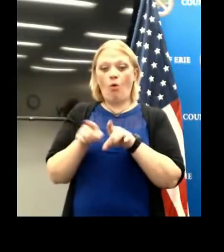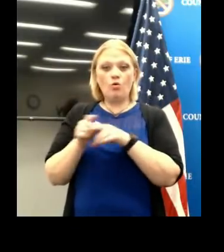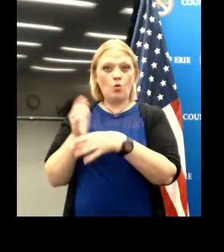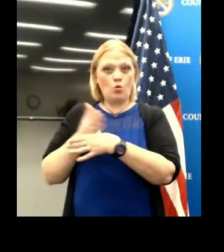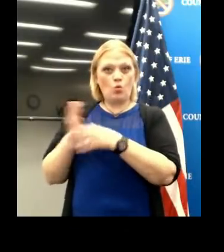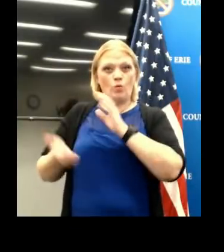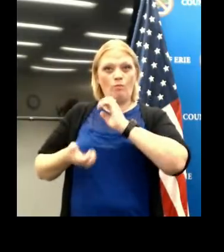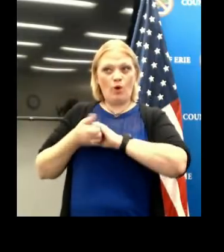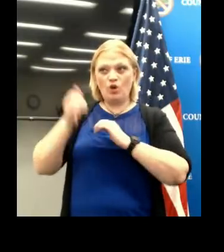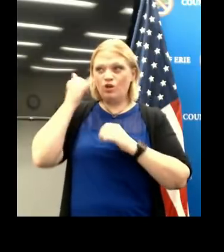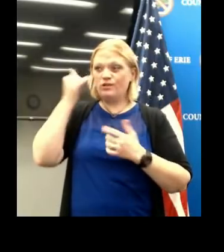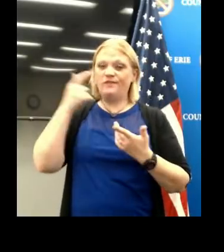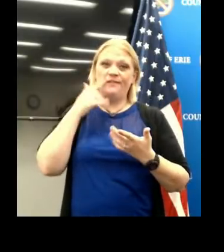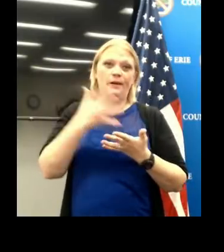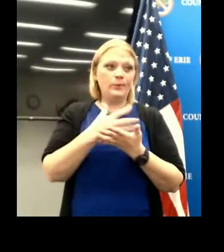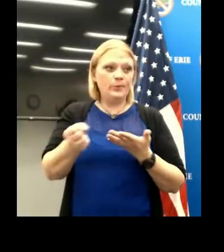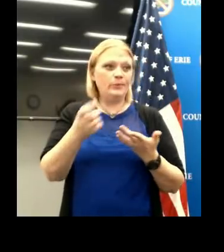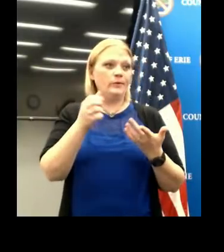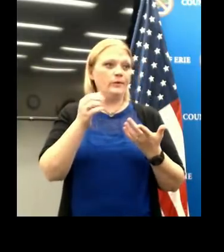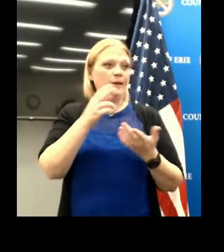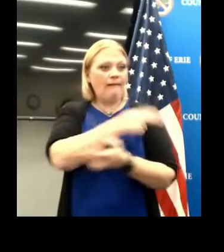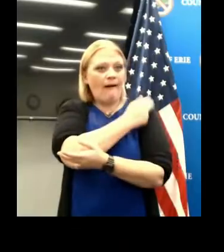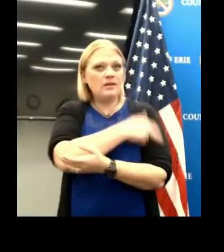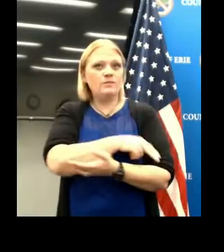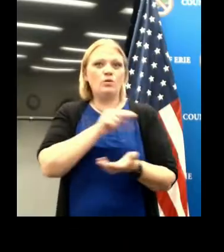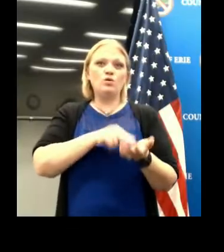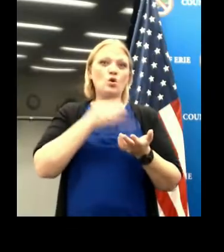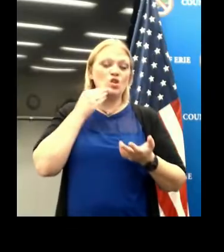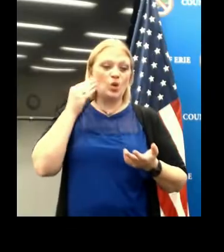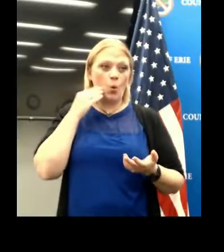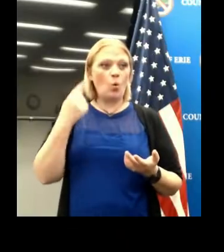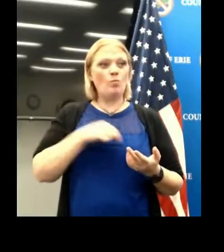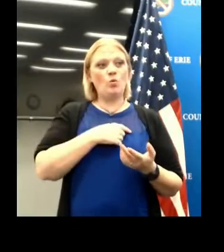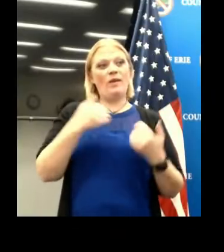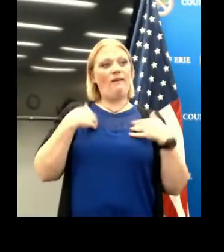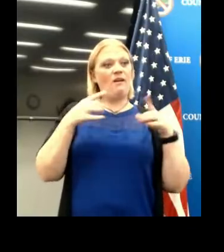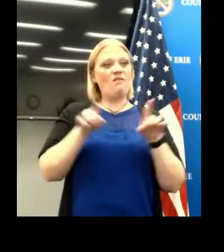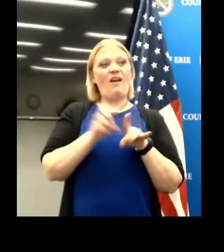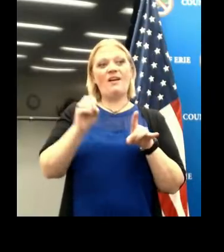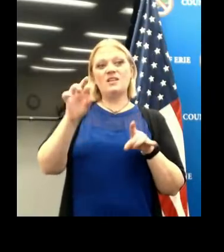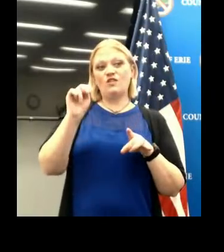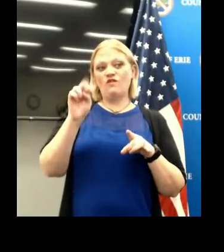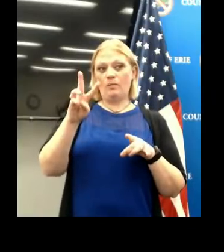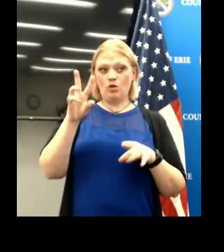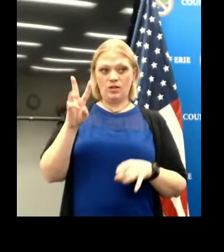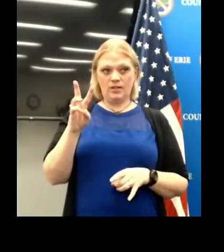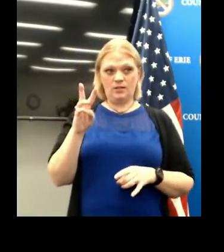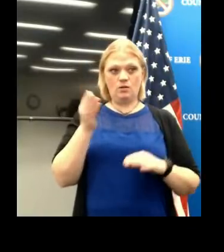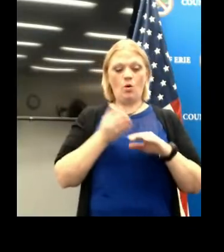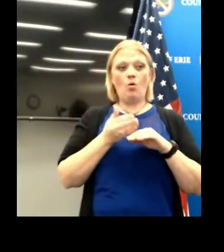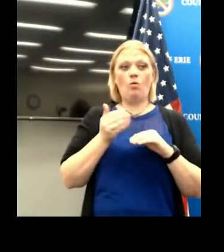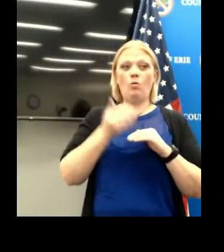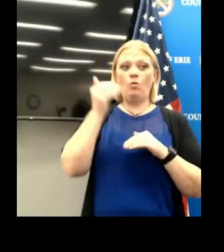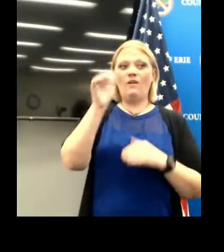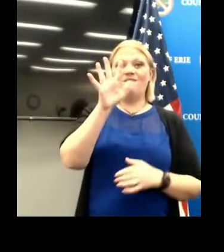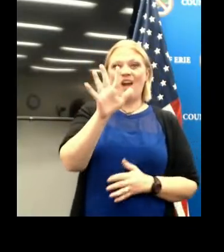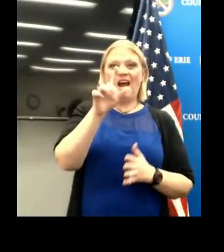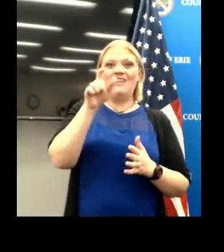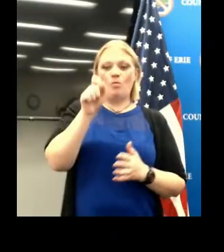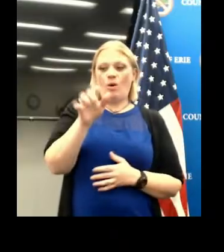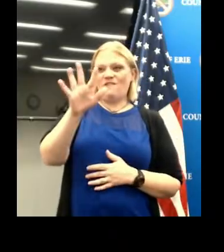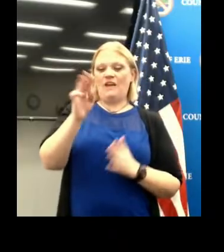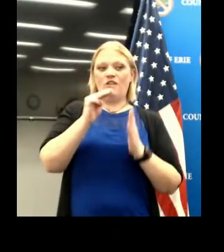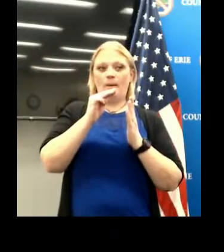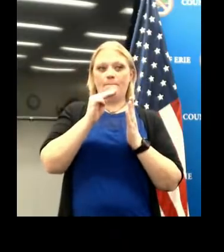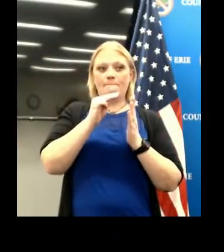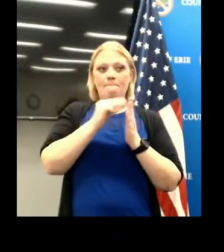should run low, like hospitals and nursing homes. We have, as of November 6th, over 5.5 million